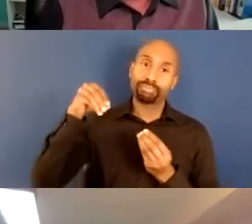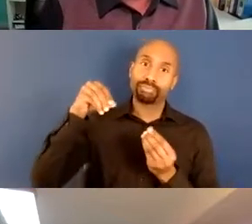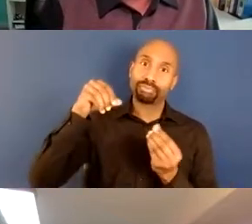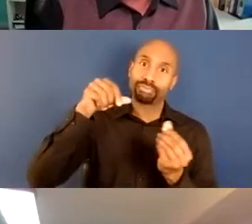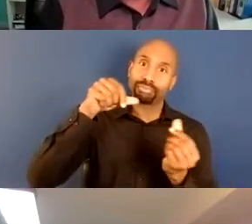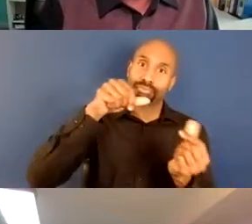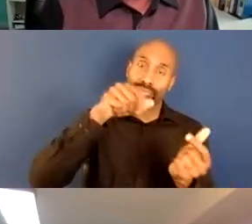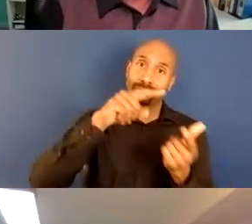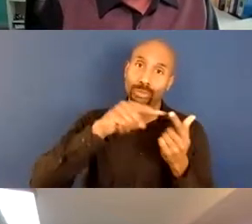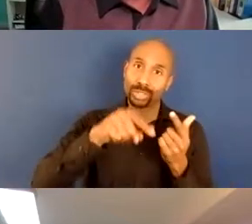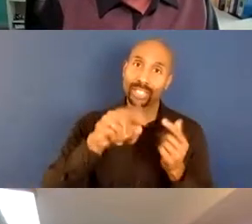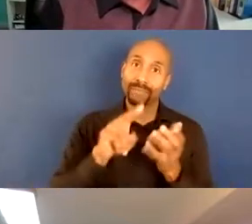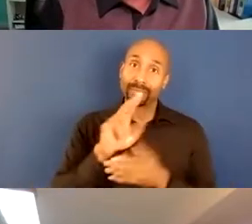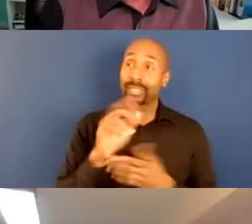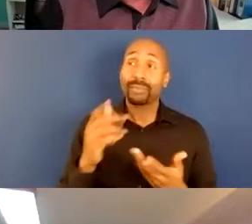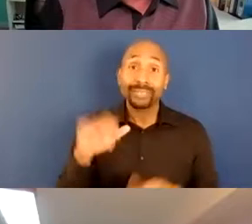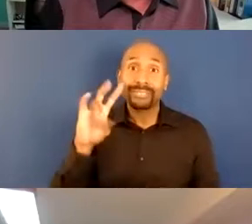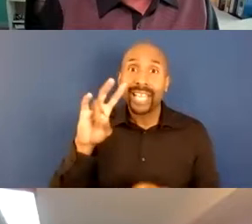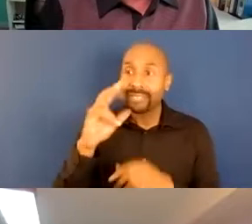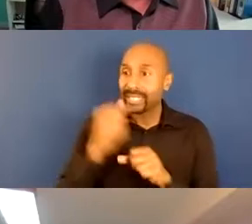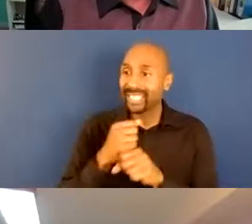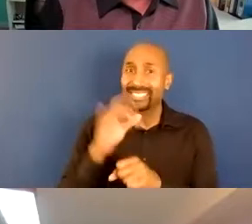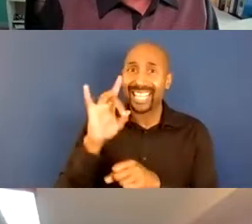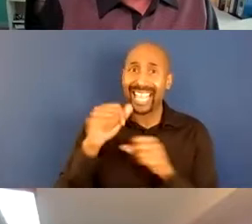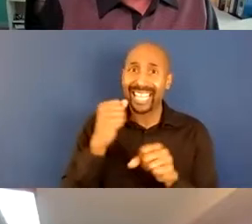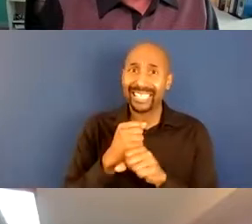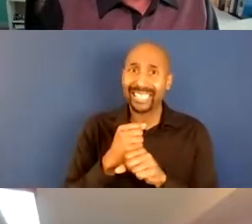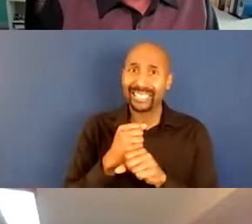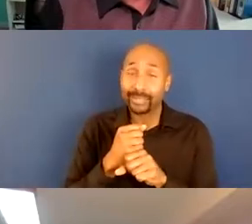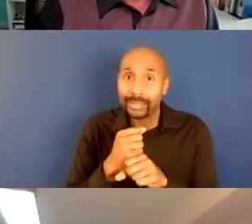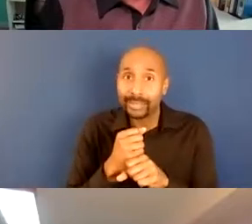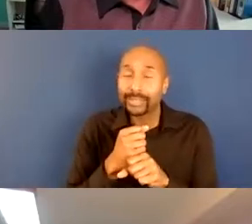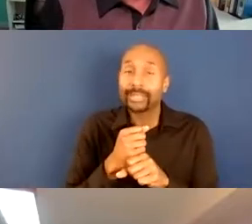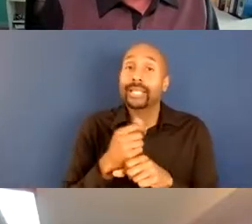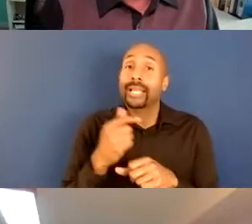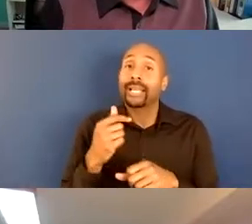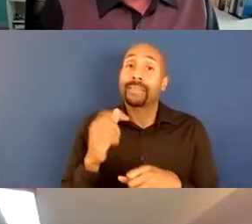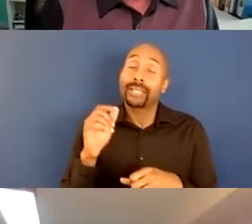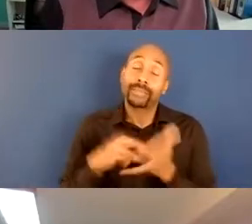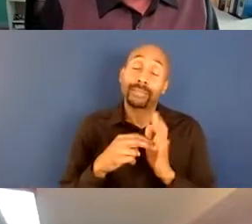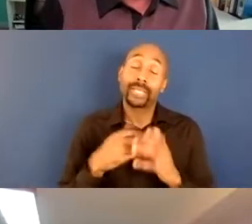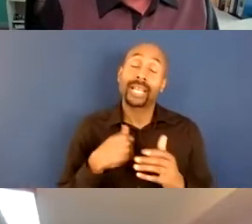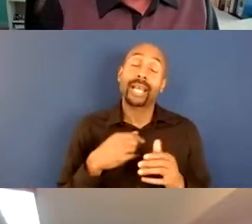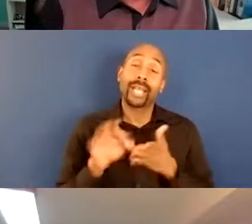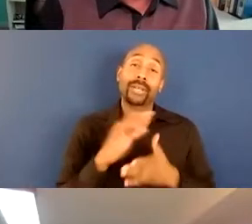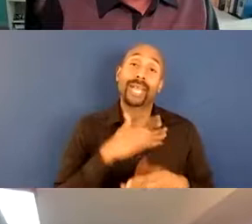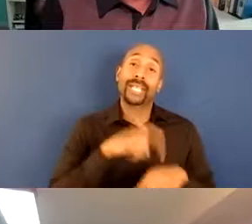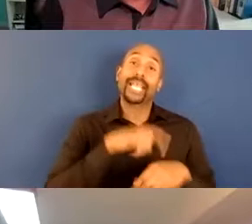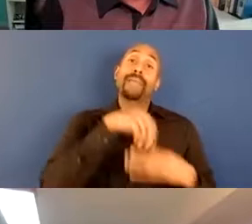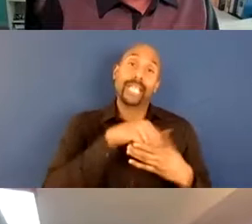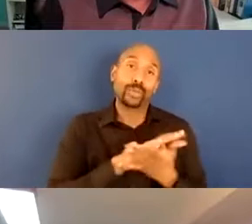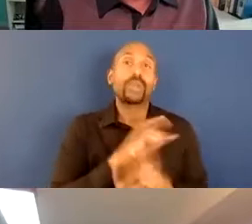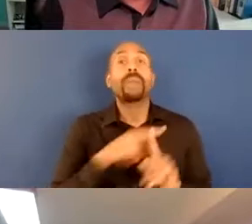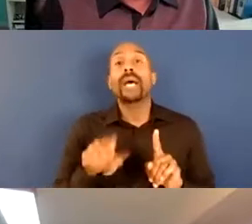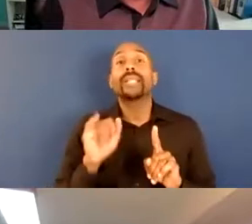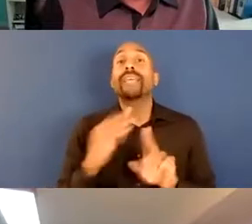estimation, 7-8 years on it. I mean, and I'm counting not just the time I was in school, but, you know, let's say I read a couple of books before